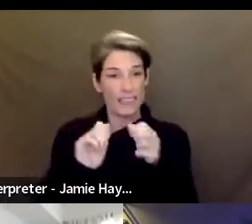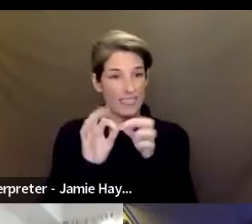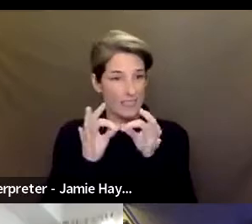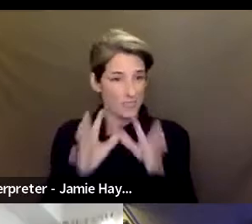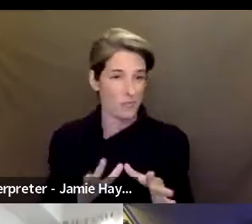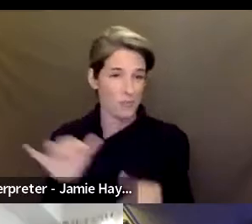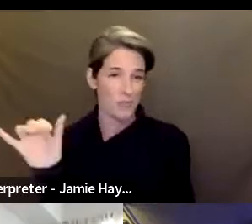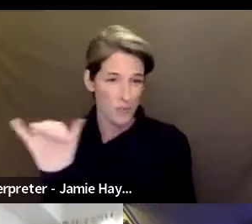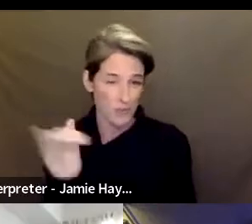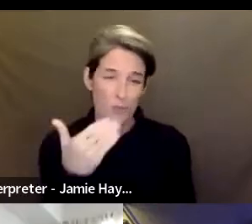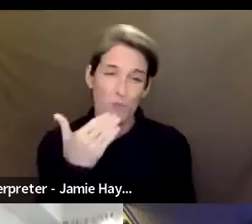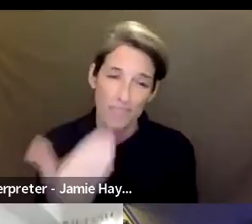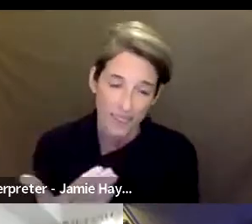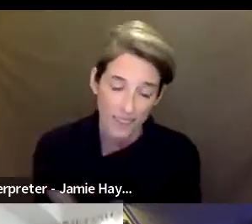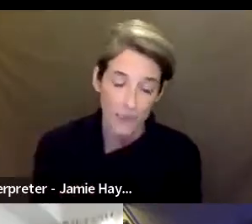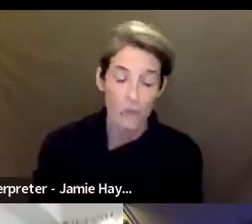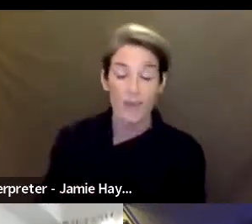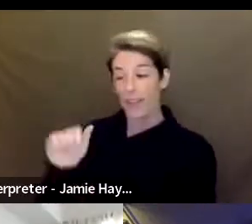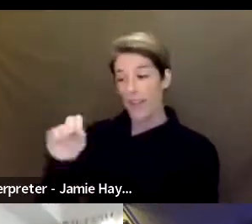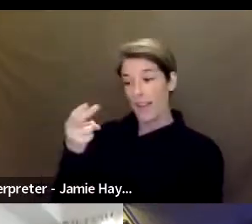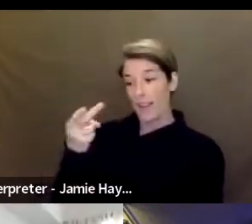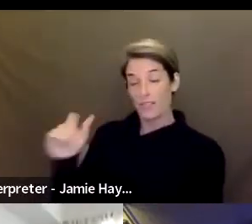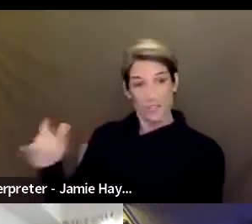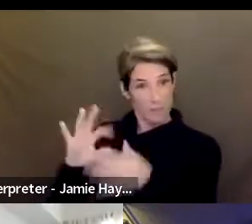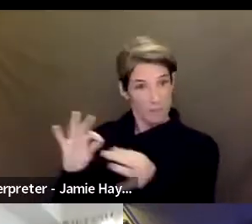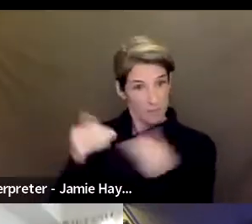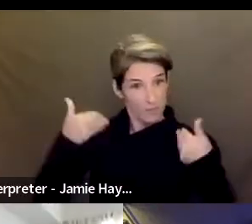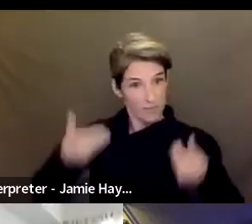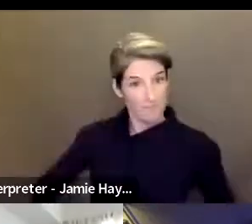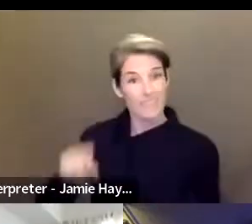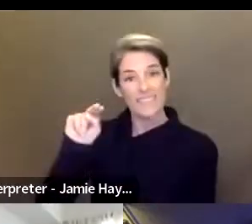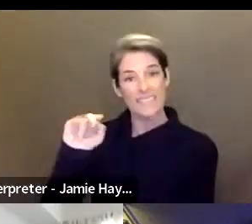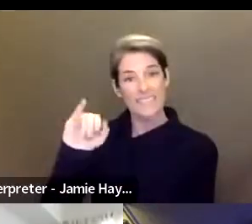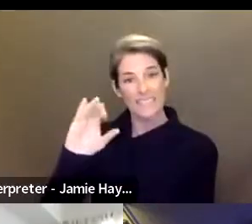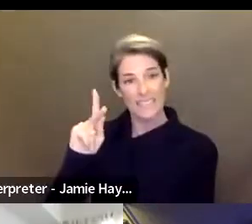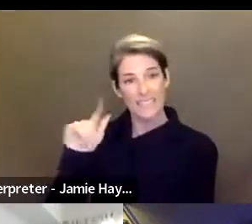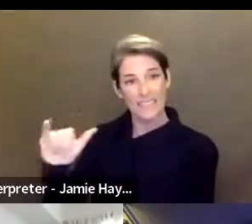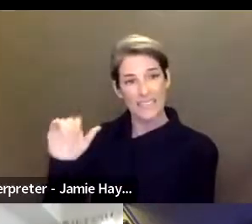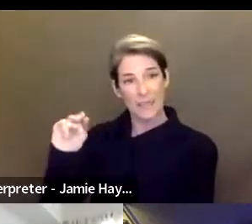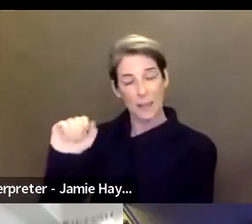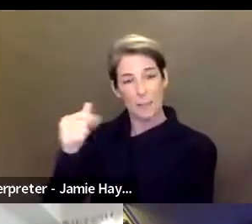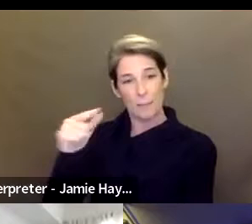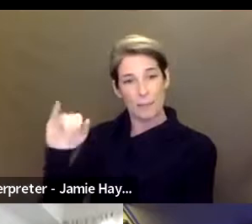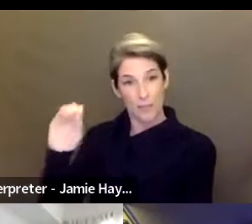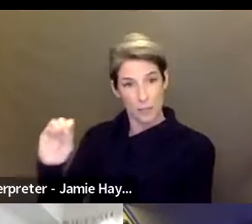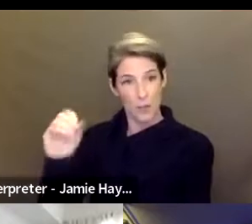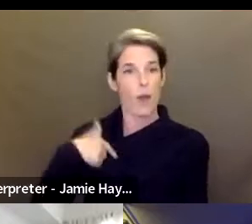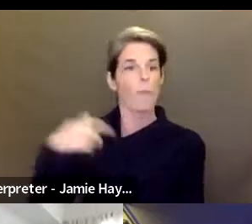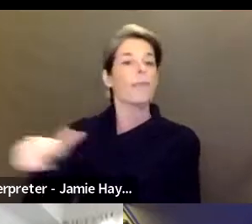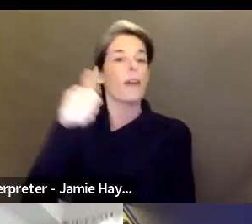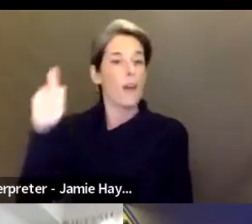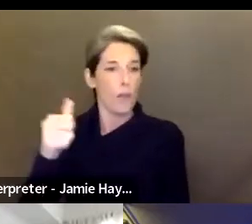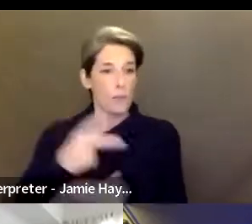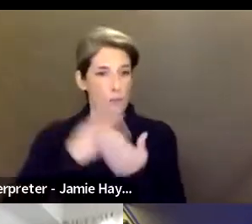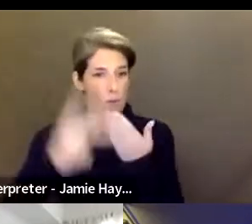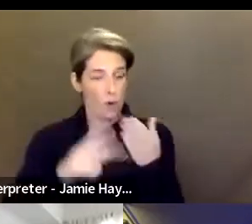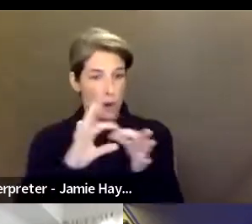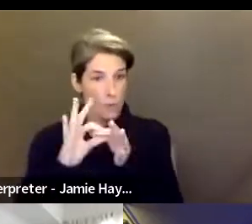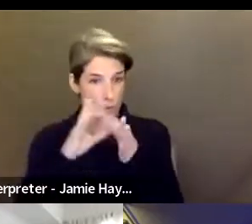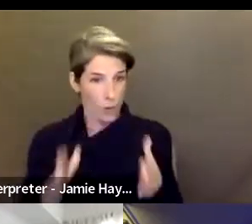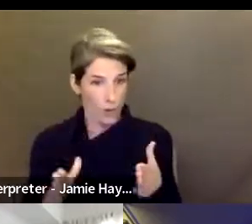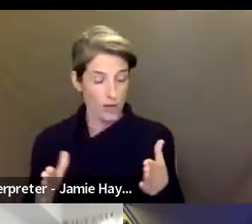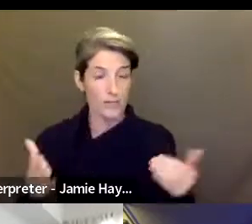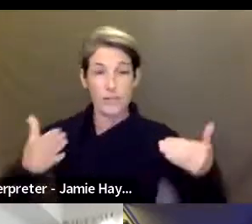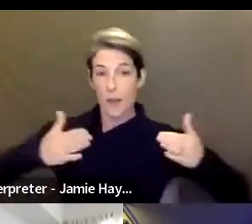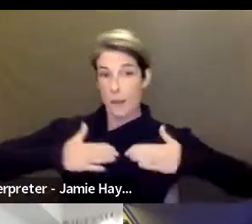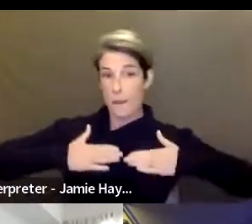there. So as Ashley mentioned, my name is Nicky Maggio. I'm the other program coordinator here at A.R.T New York. My pronouns are N,